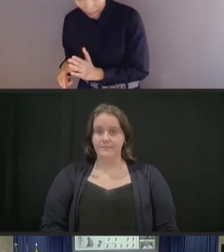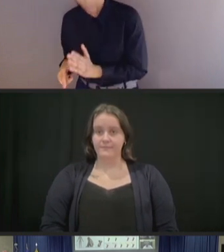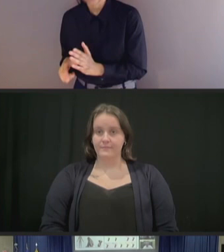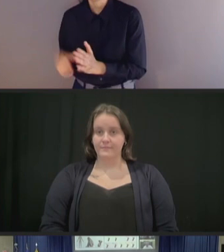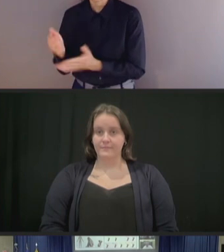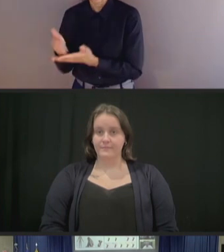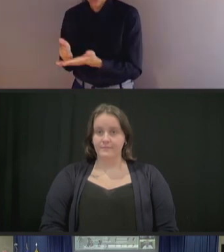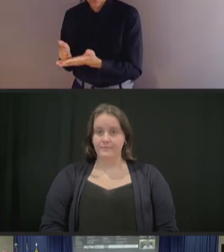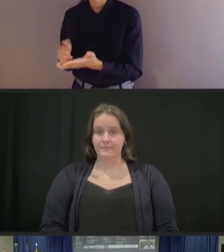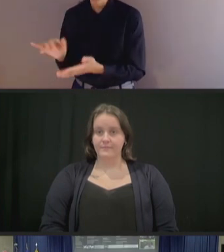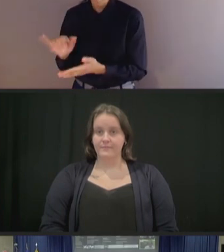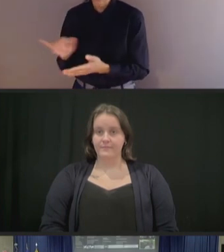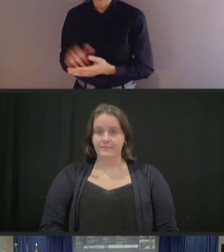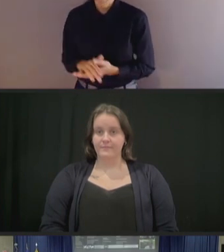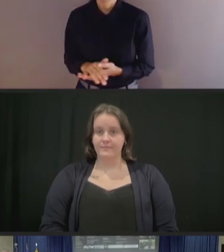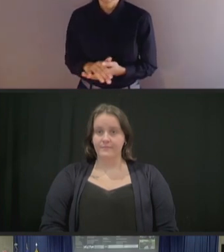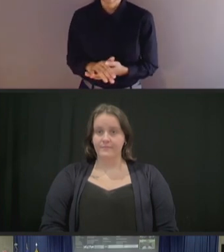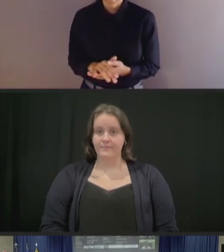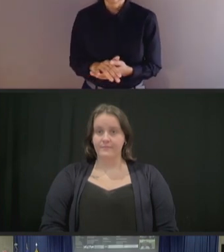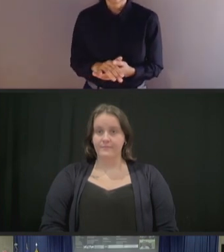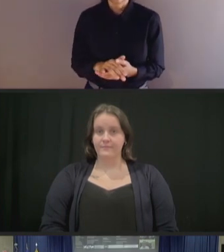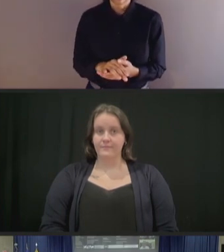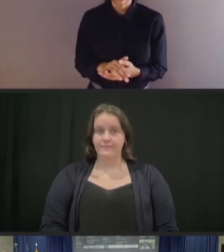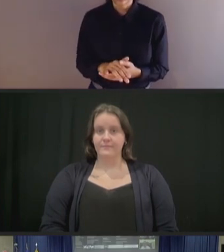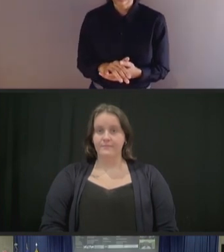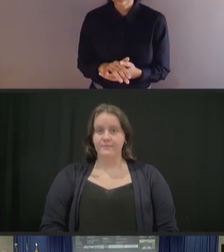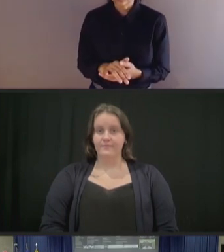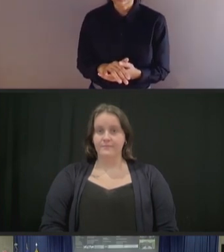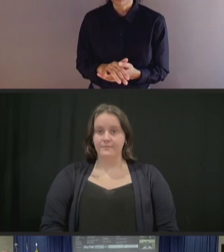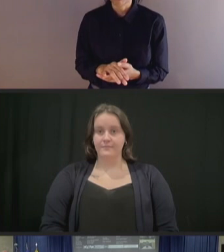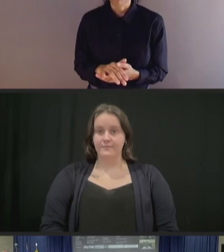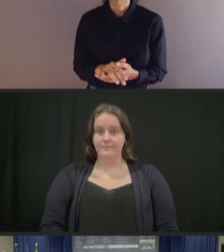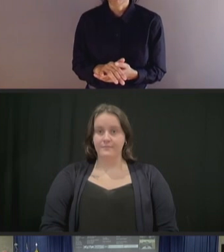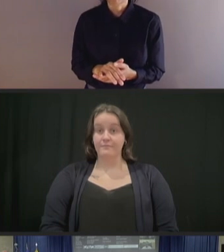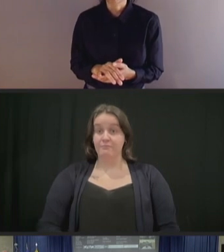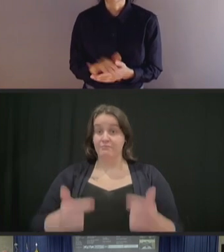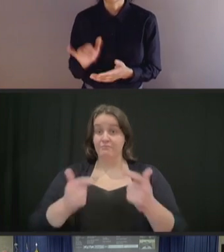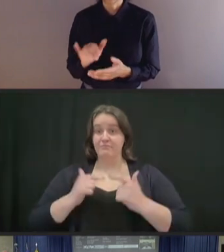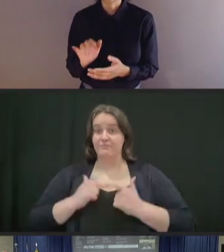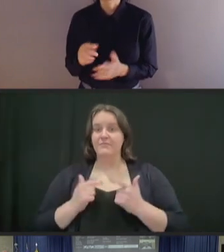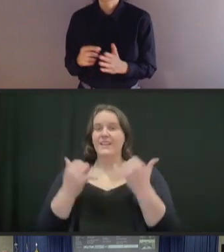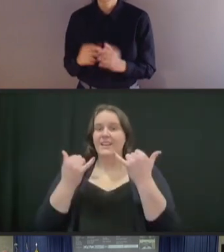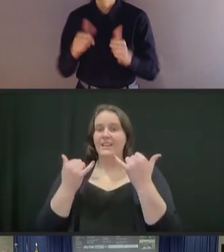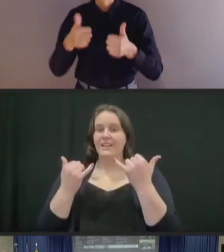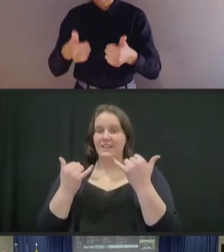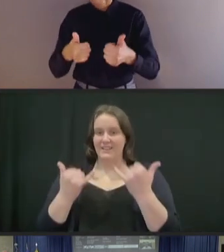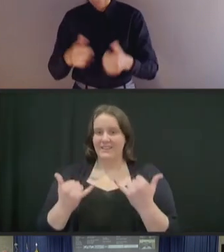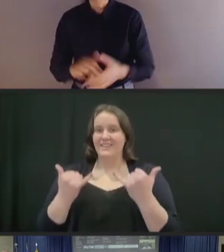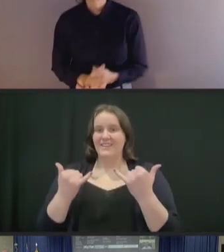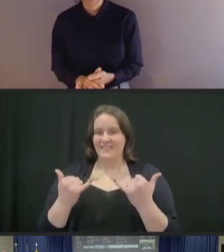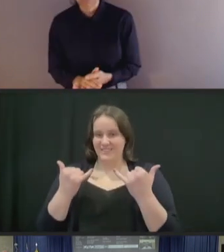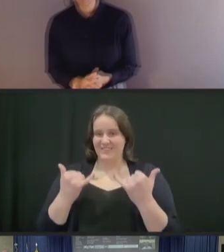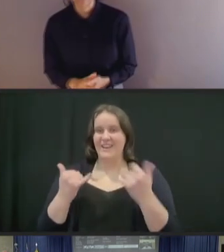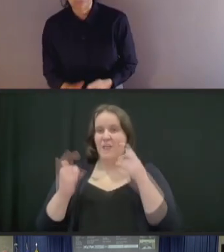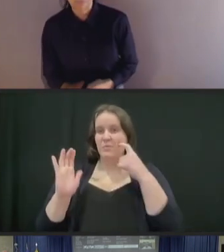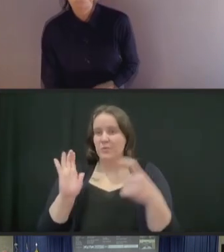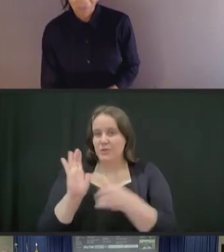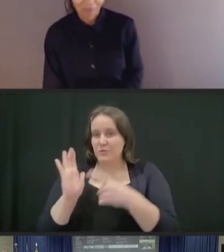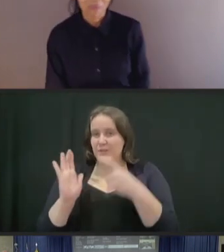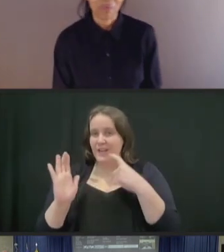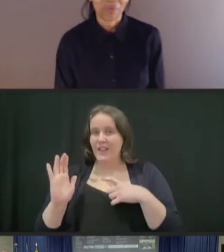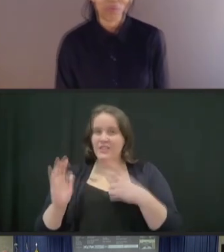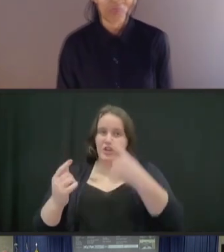that, I would like to finish by acknowledging a ton of collaborations, but in particular, we have a very long-standing and very